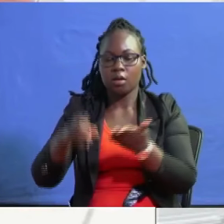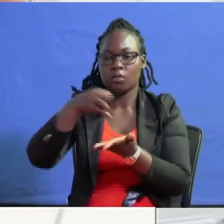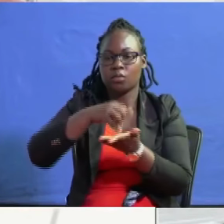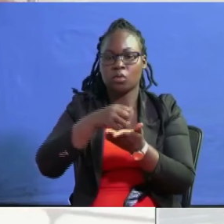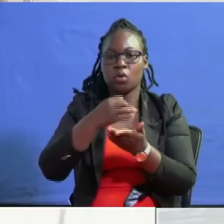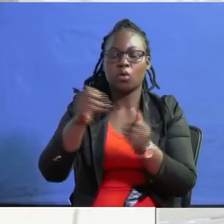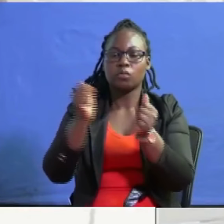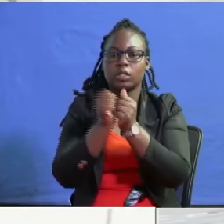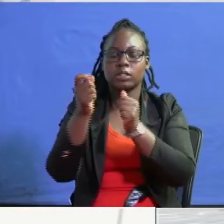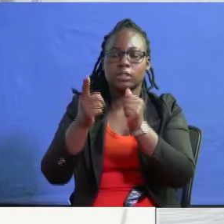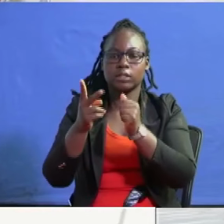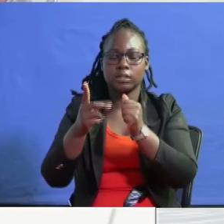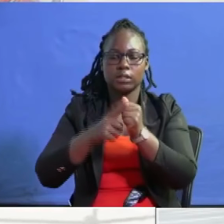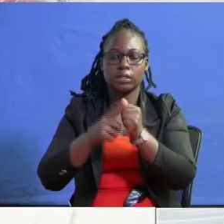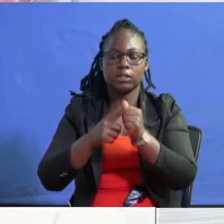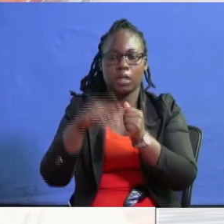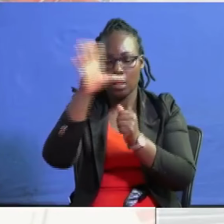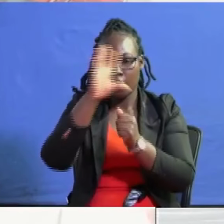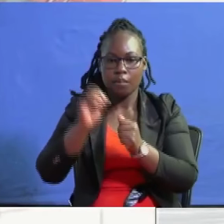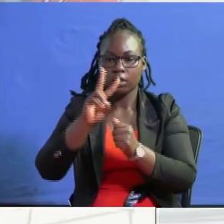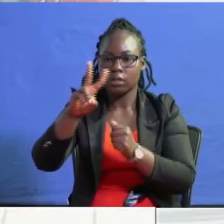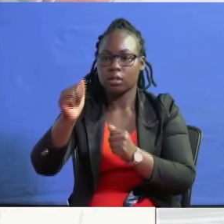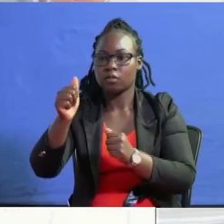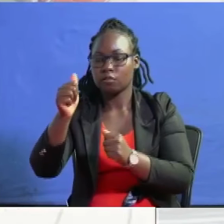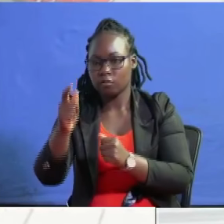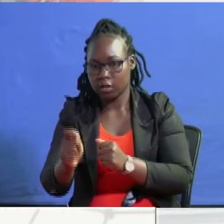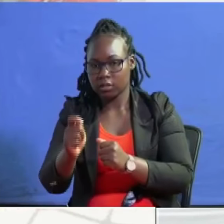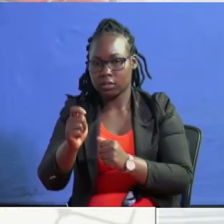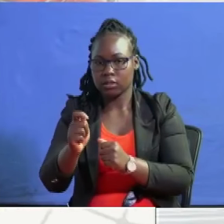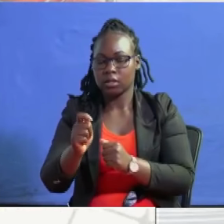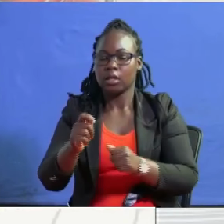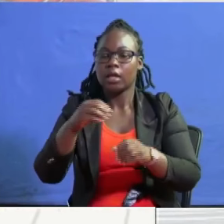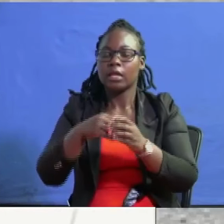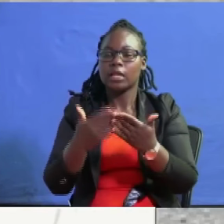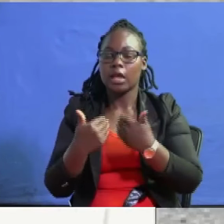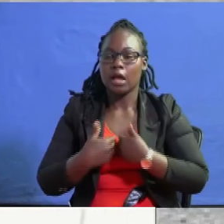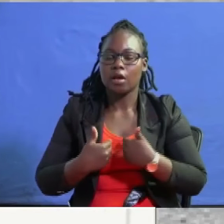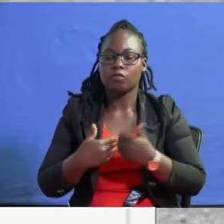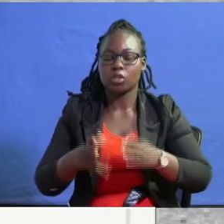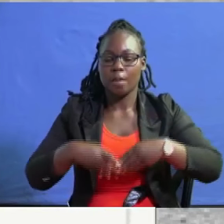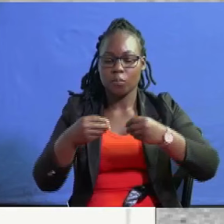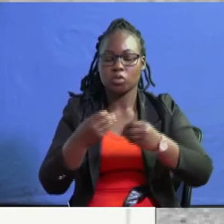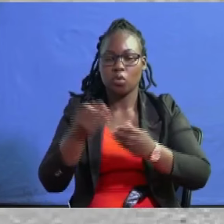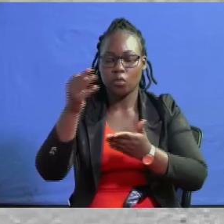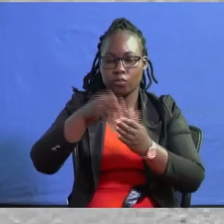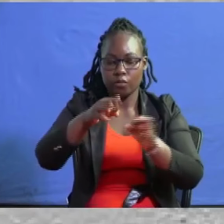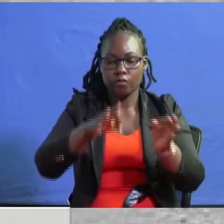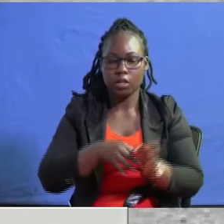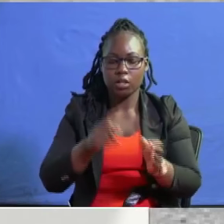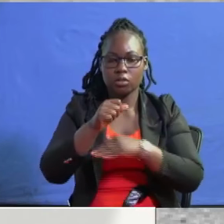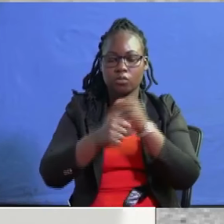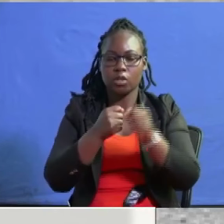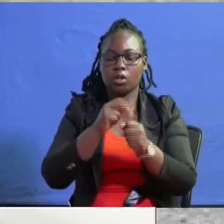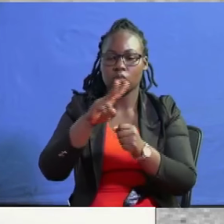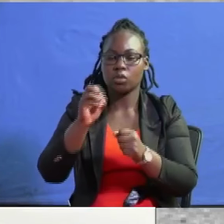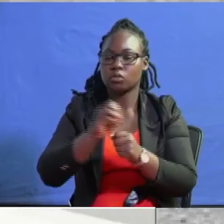the 16% value-added tax, that is VAT, in line with the provisions of the Finance Act of